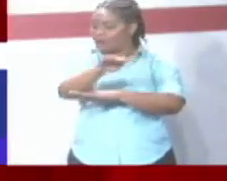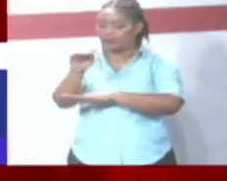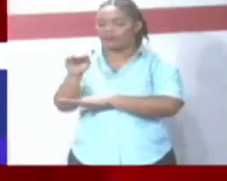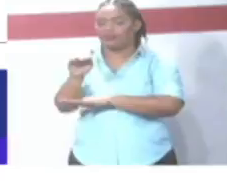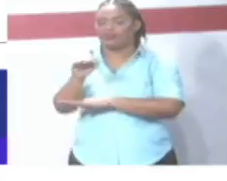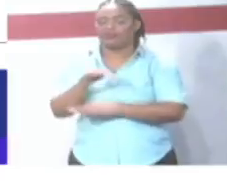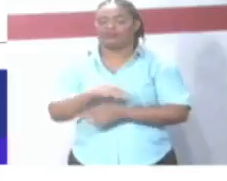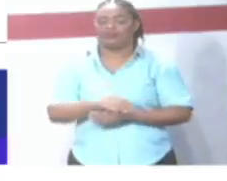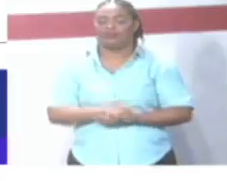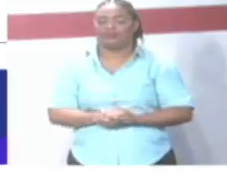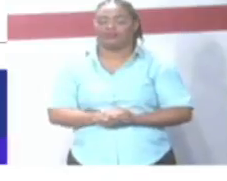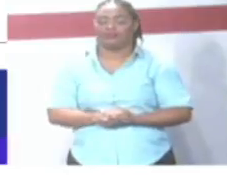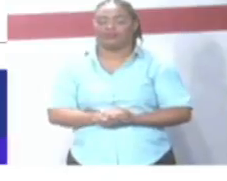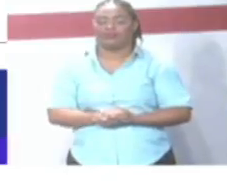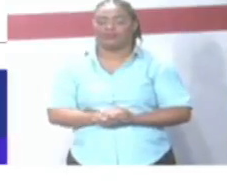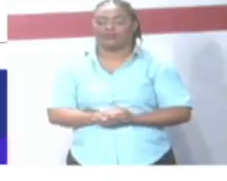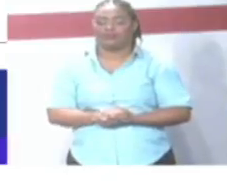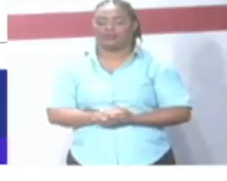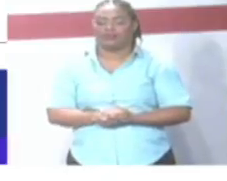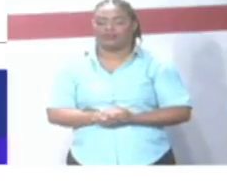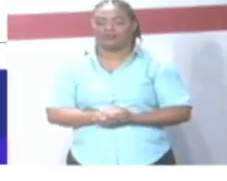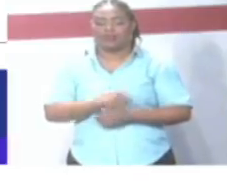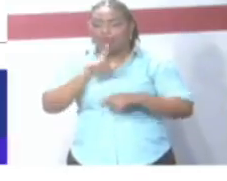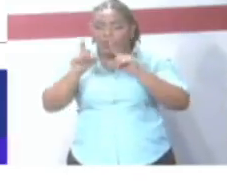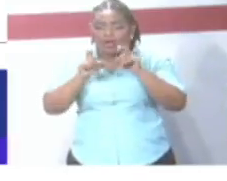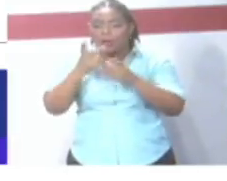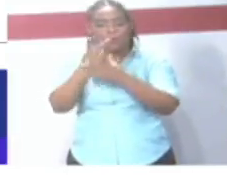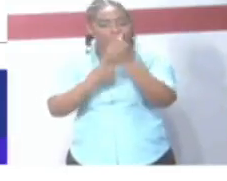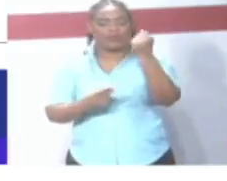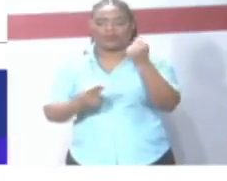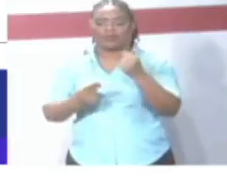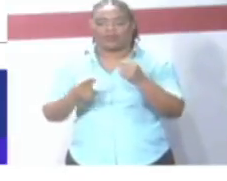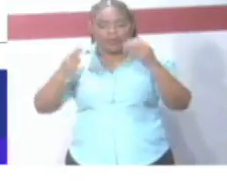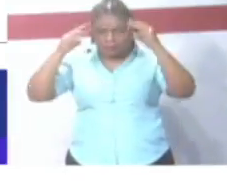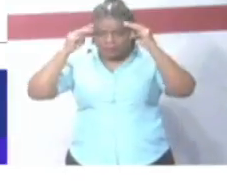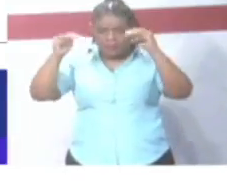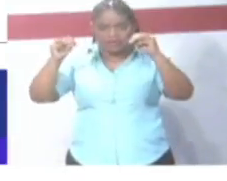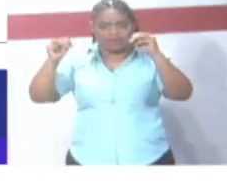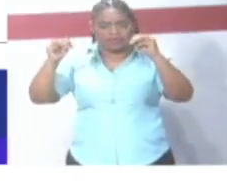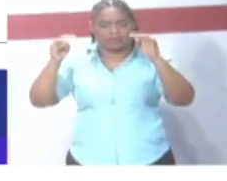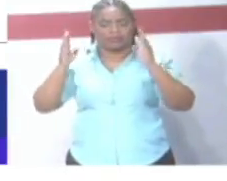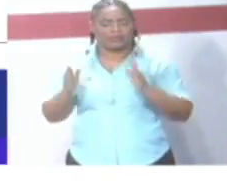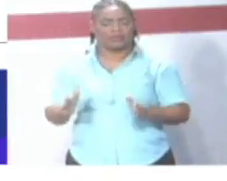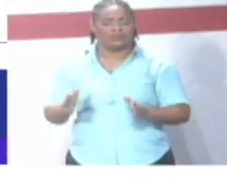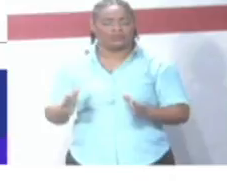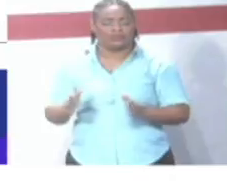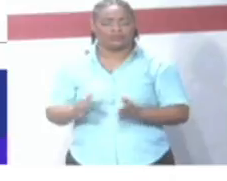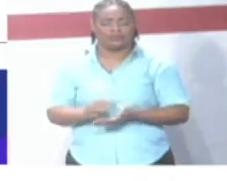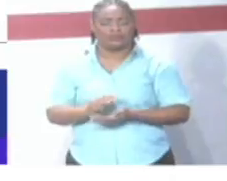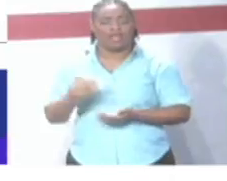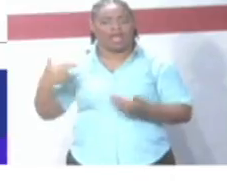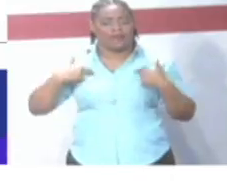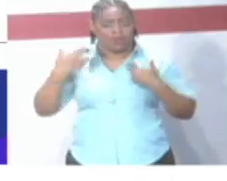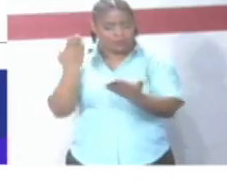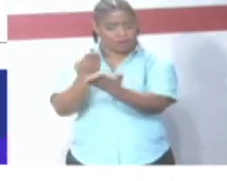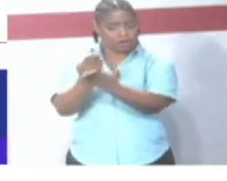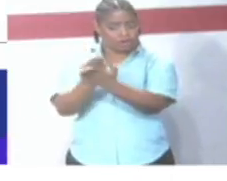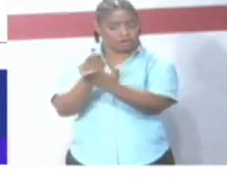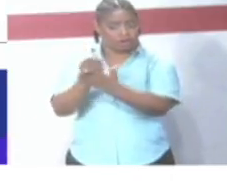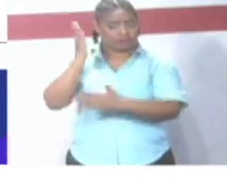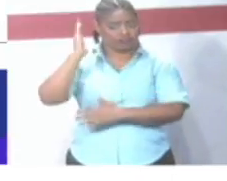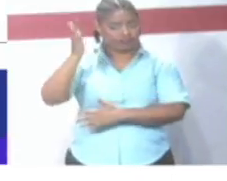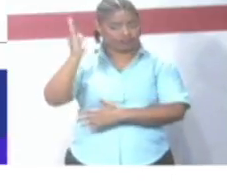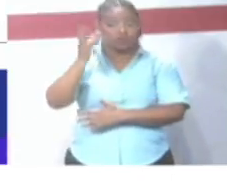102 Digital. Both of my questions are for Minister Dayal Singh. Minister, with the budget presentation due on Monday, what additional